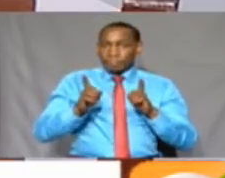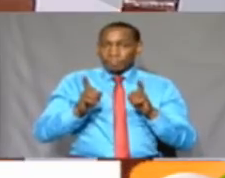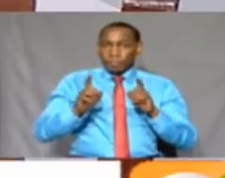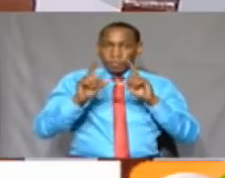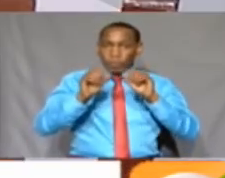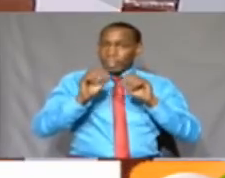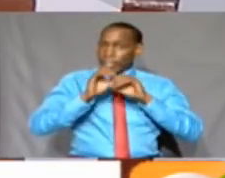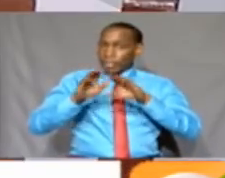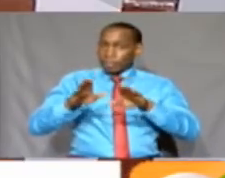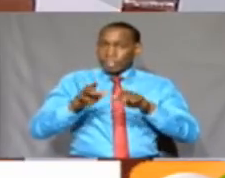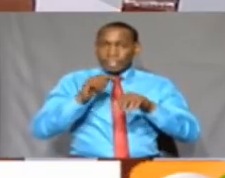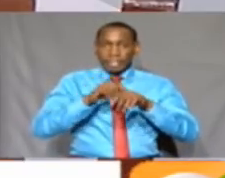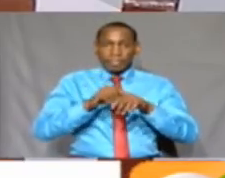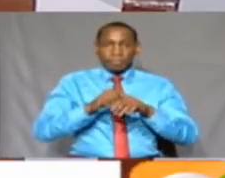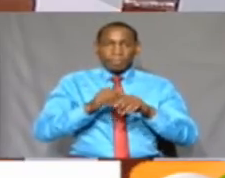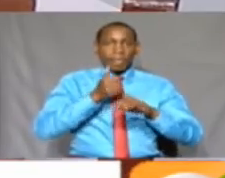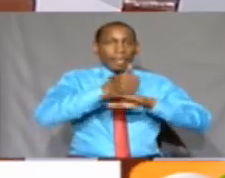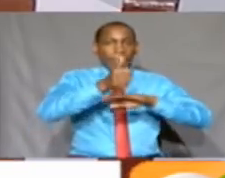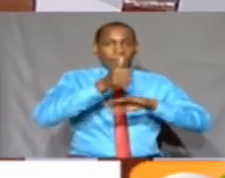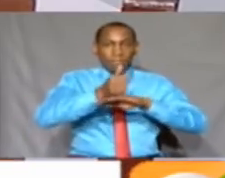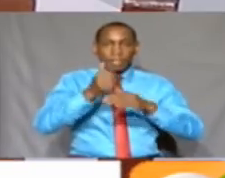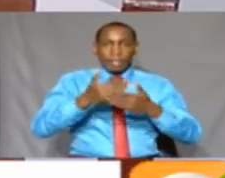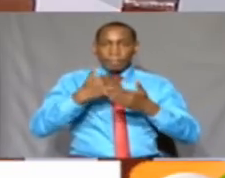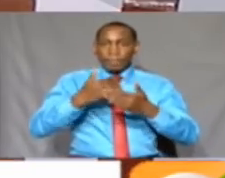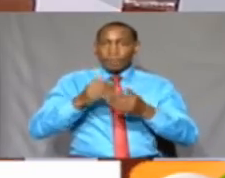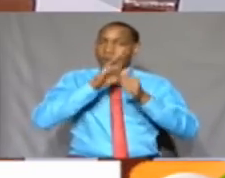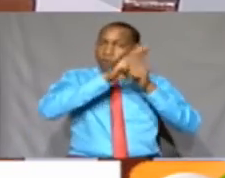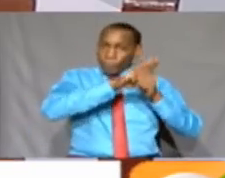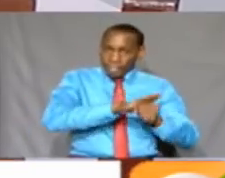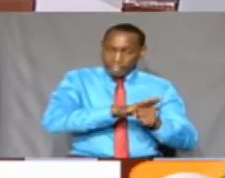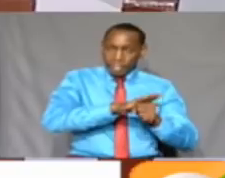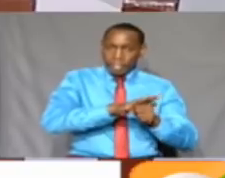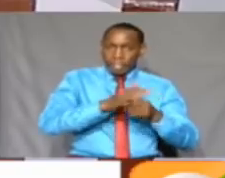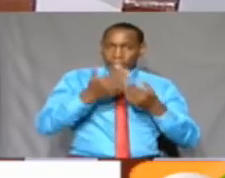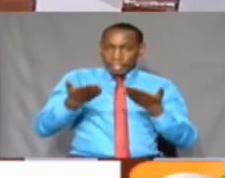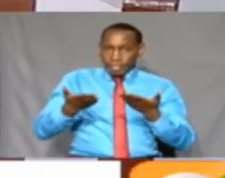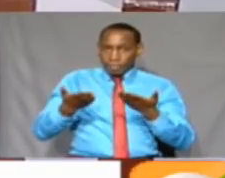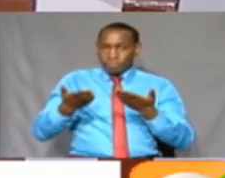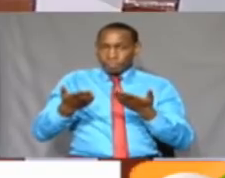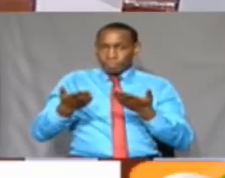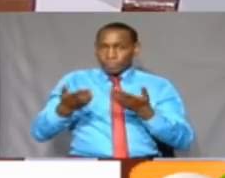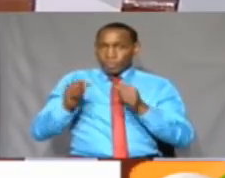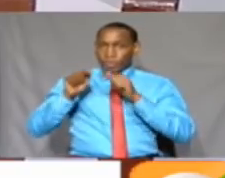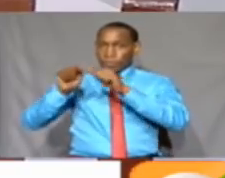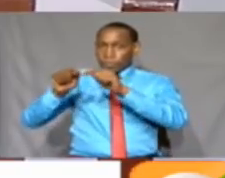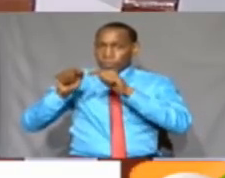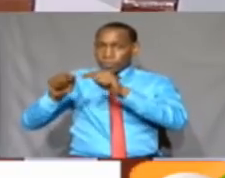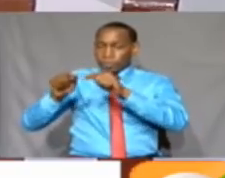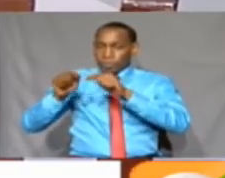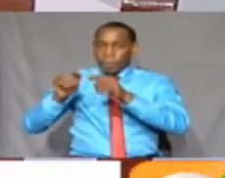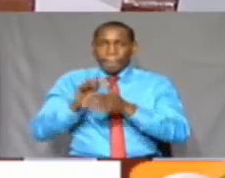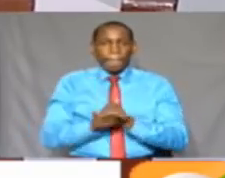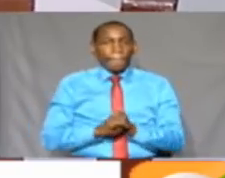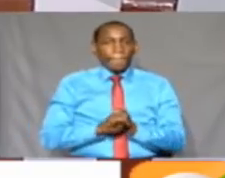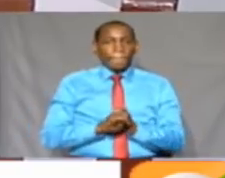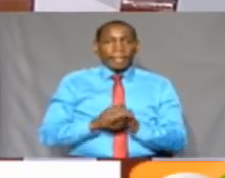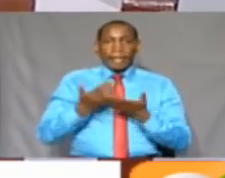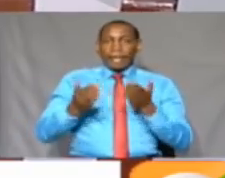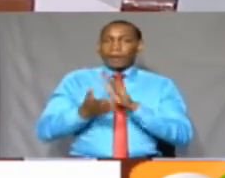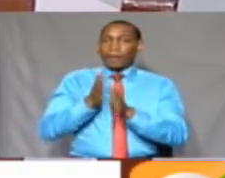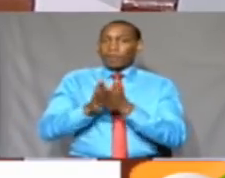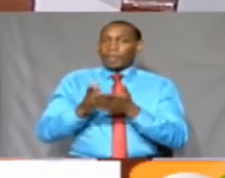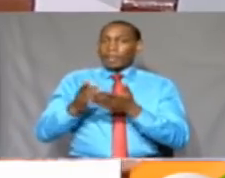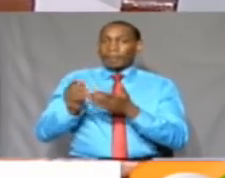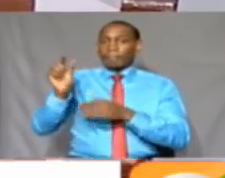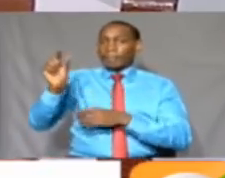in his being abused. Yeah. So he moved from being a victim. Yeah. To being an aggressor. Yeah. Yeah. So now nobody is